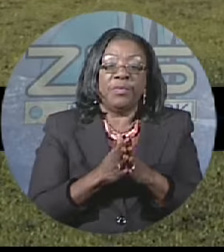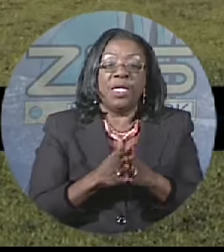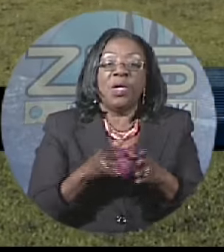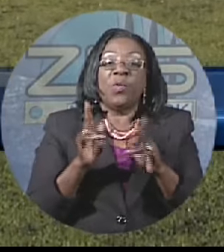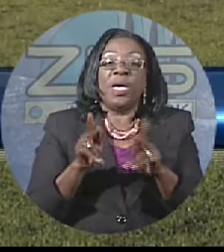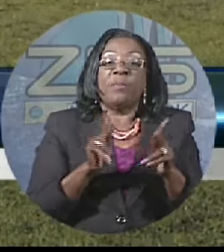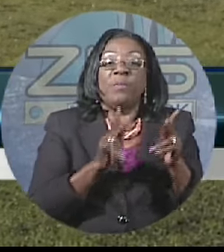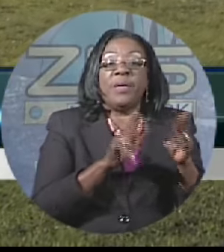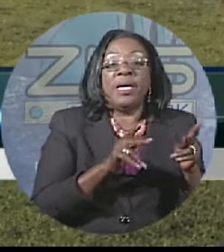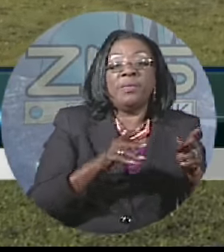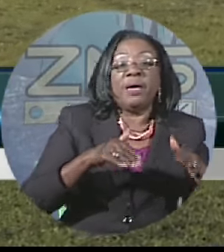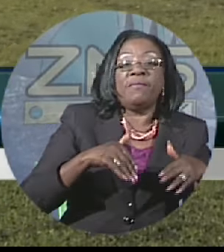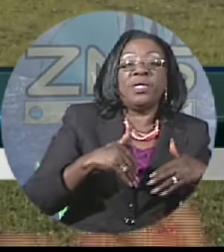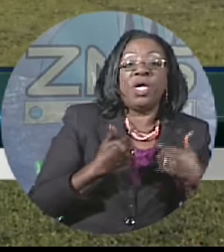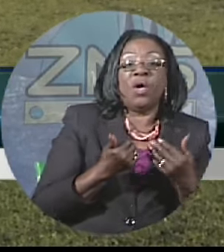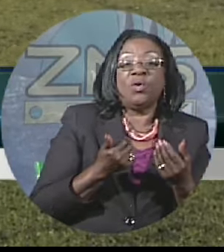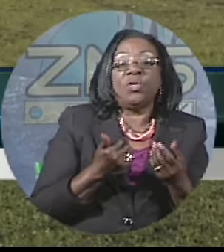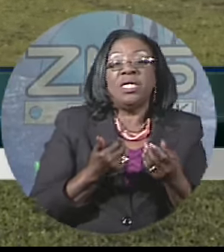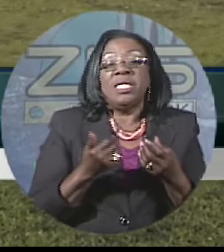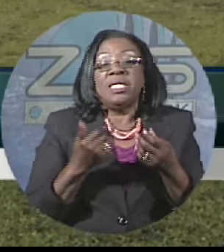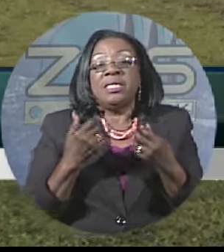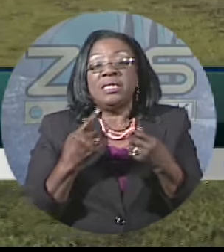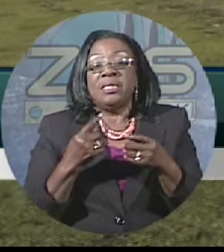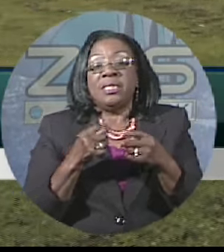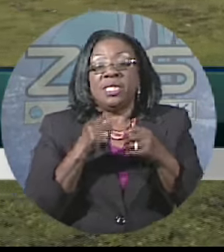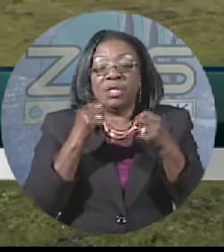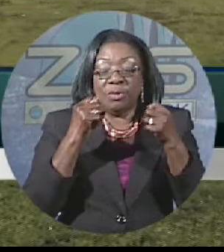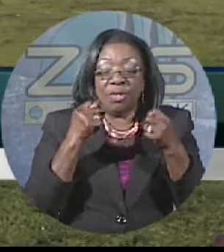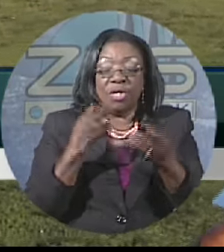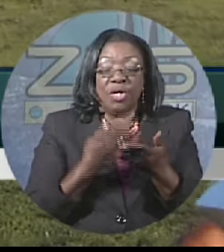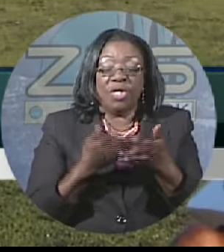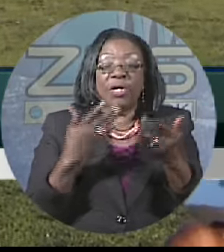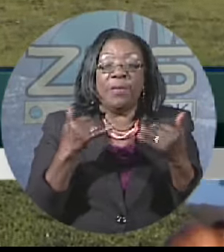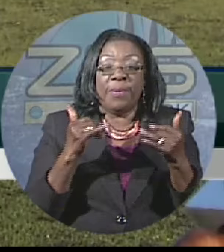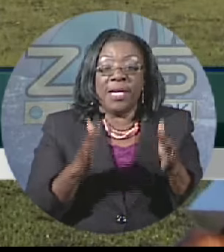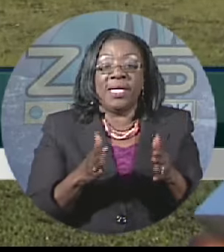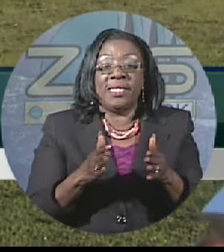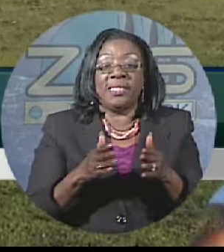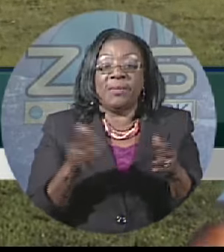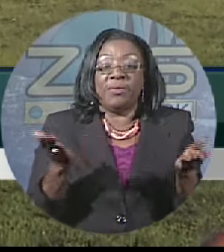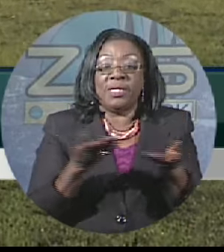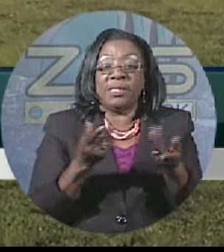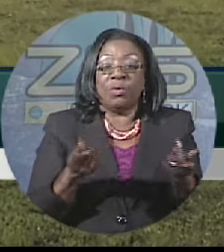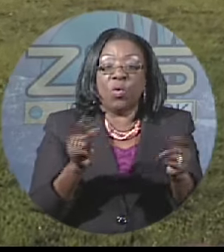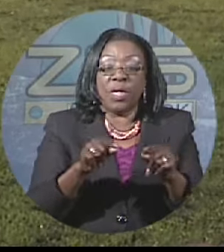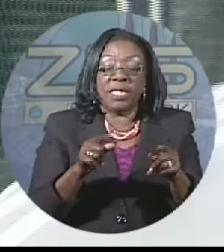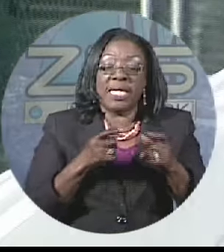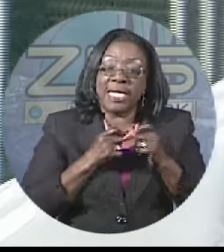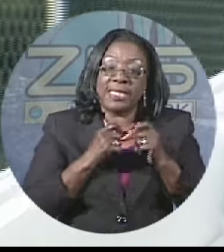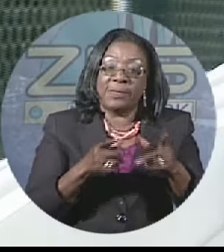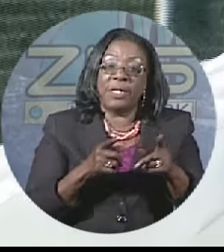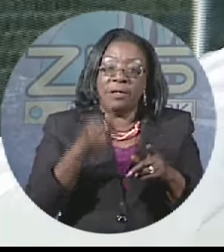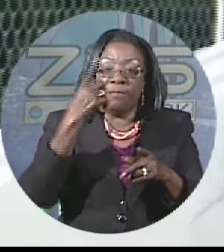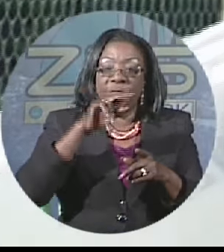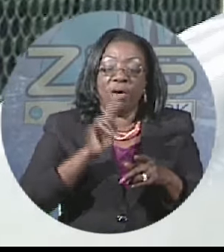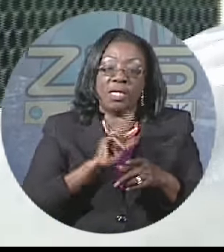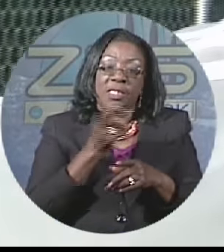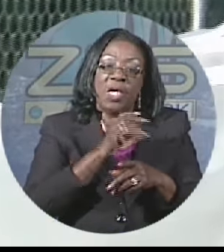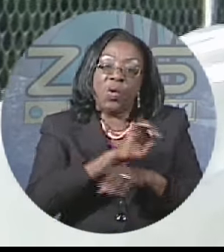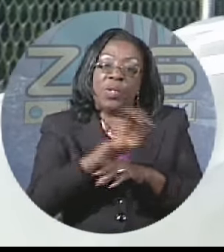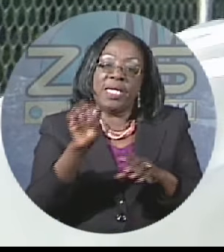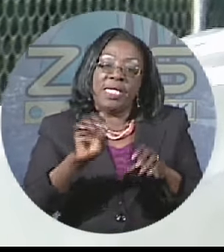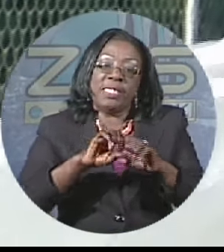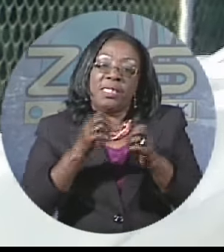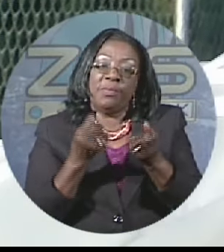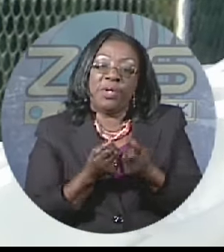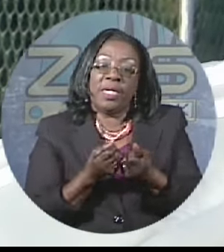We've got a couple young juniors who we're going to bring up with us who will add some quality and some speed for us. With the Easter break coming up,